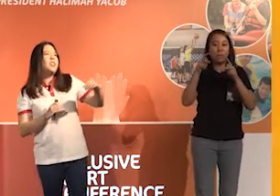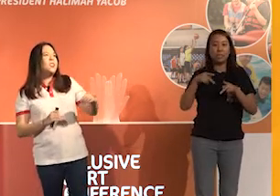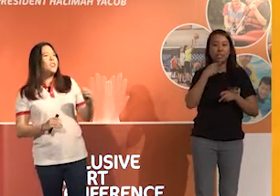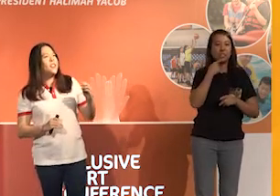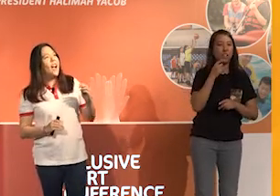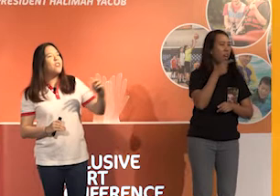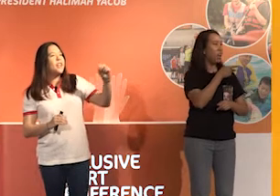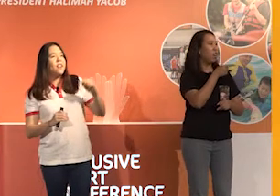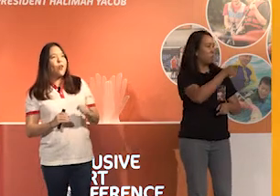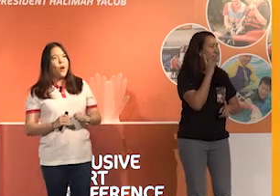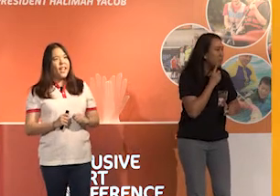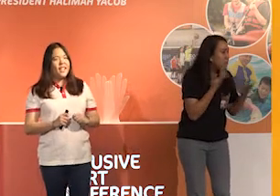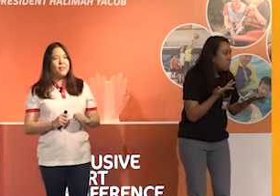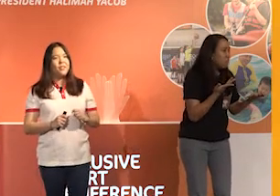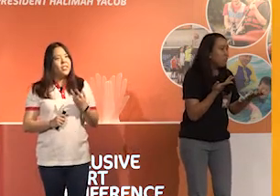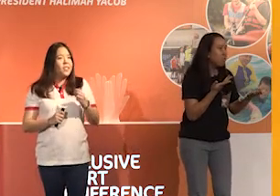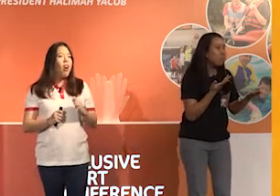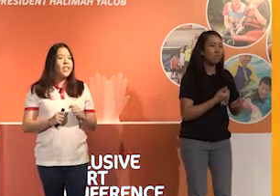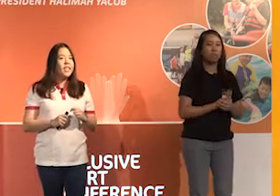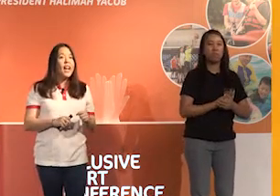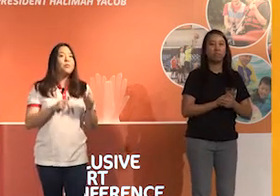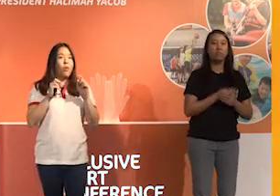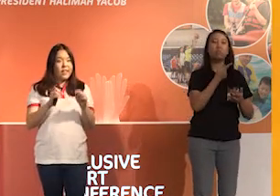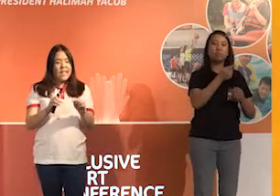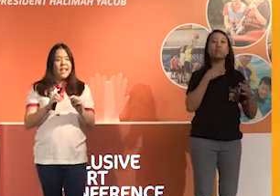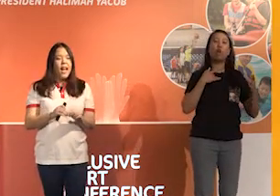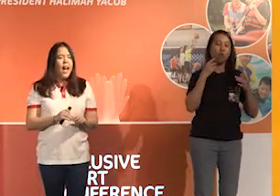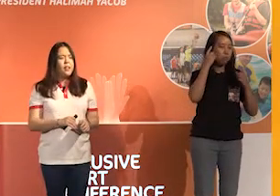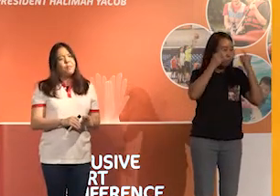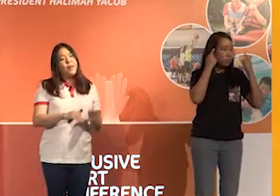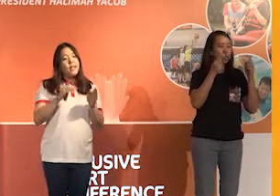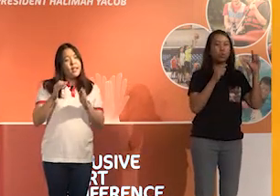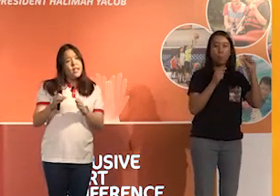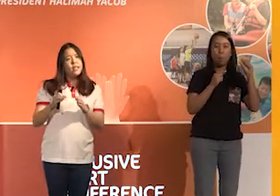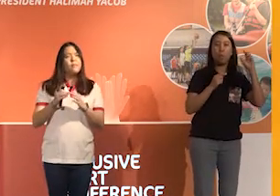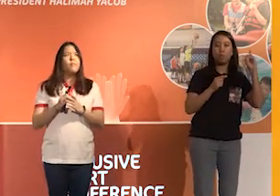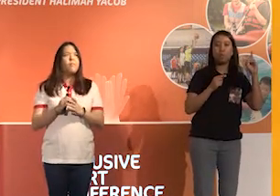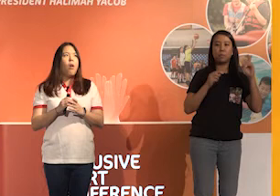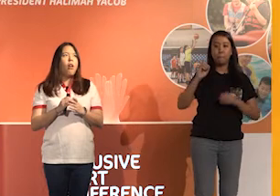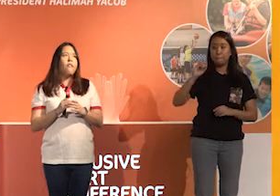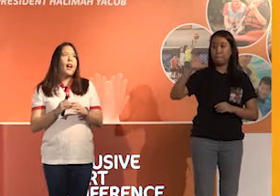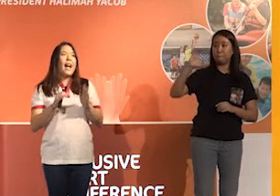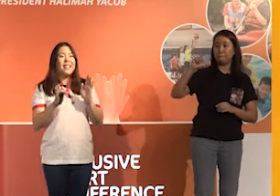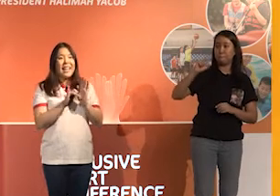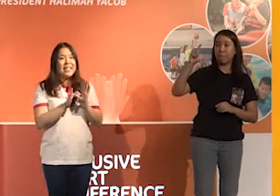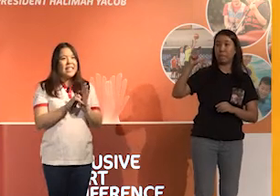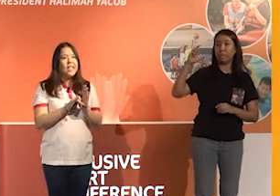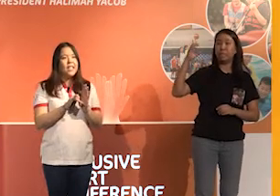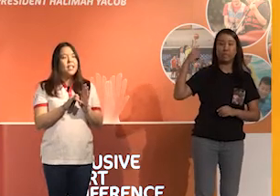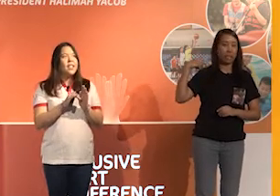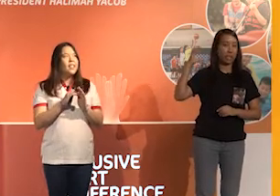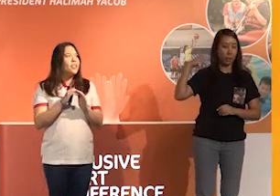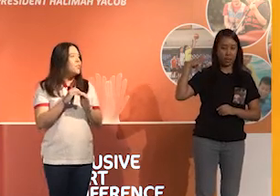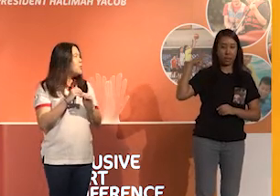hey, are you deaf or what? Considered as small t. And big t is more of